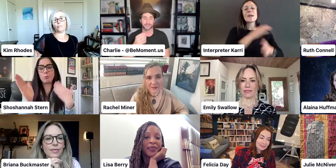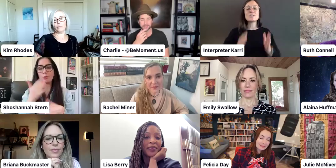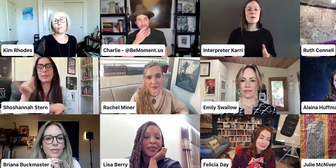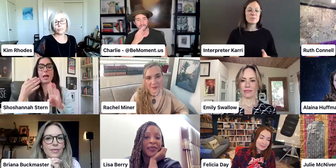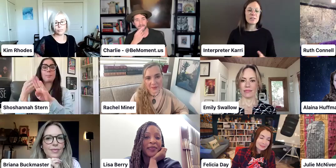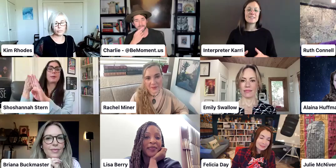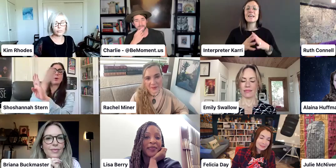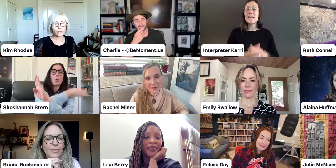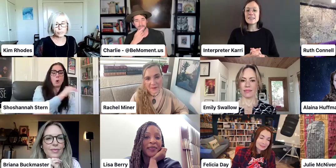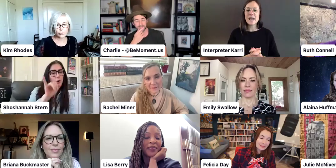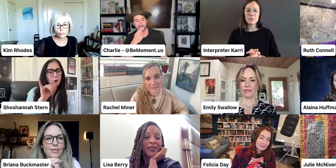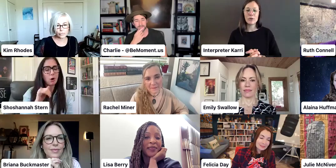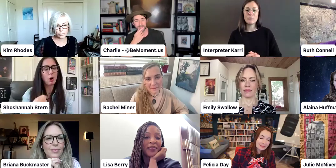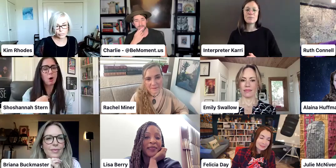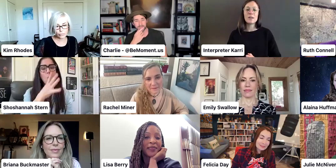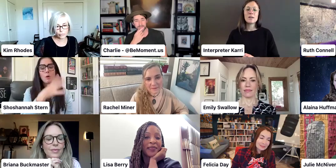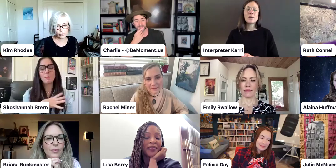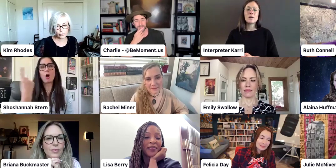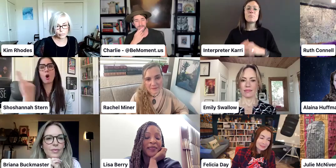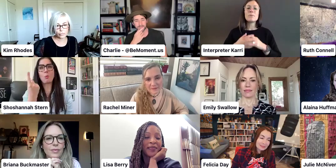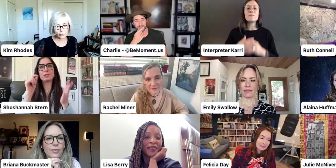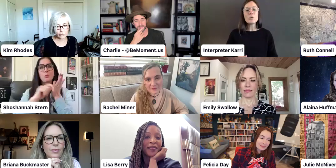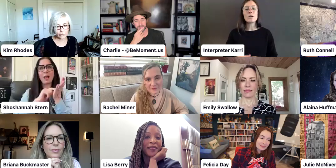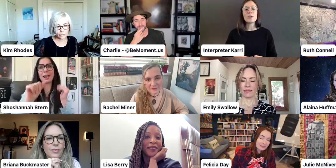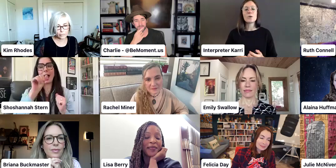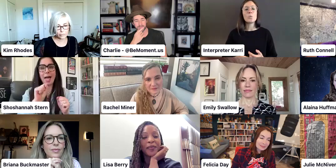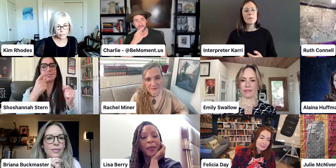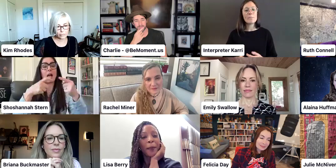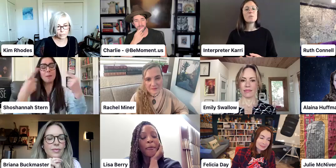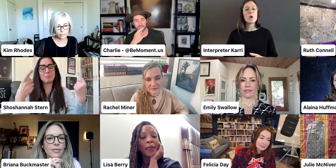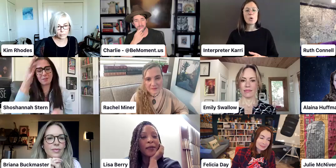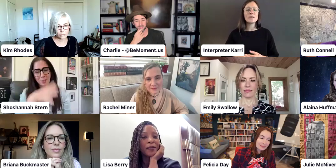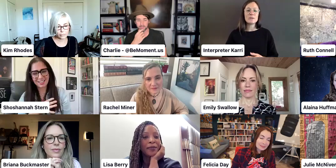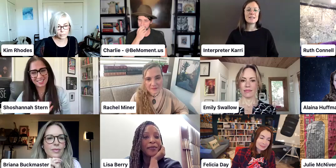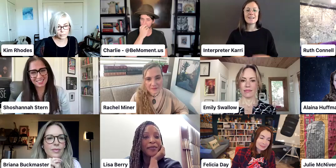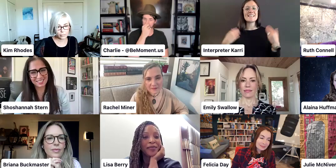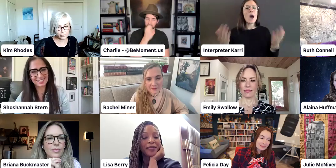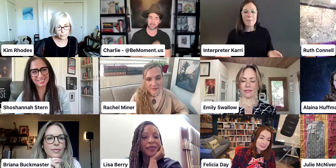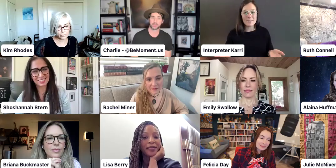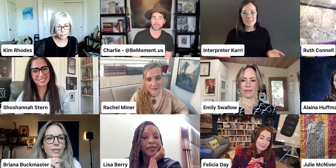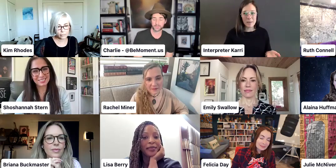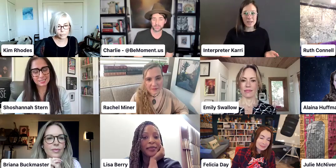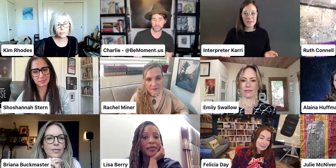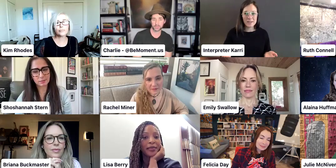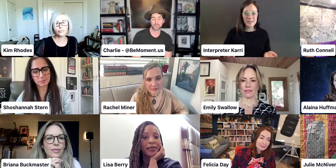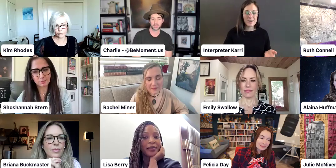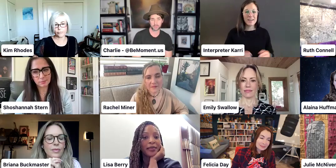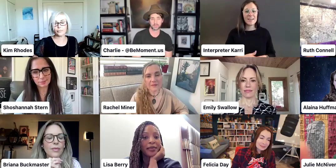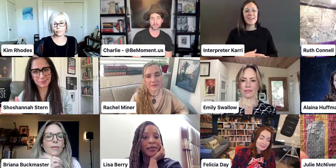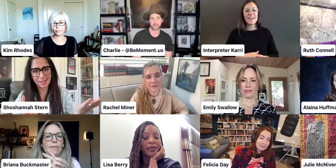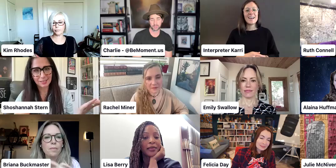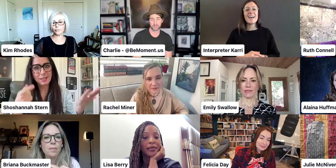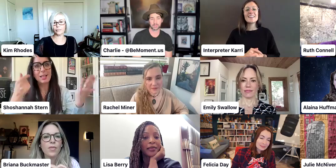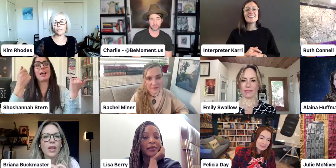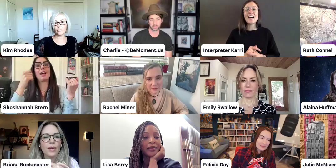Oh yeah, so I was realizing that in that room, before, women were always written as the opposite of